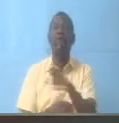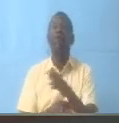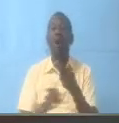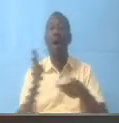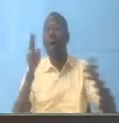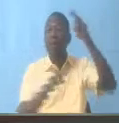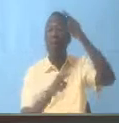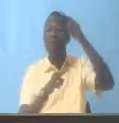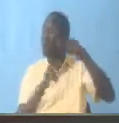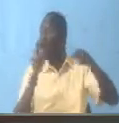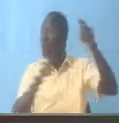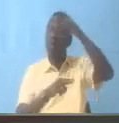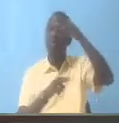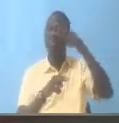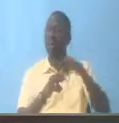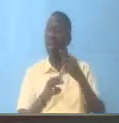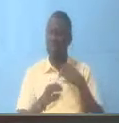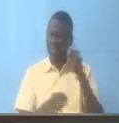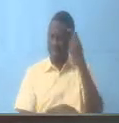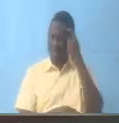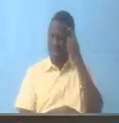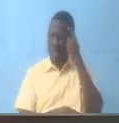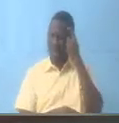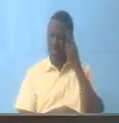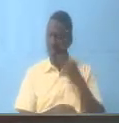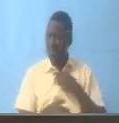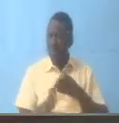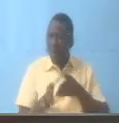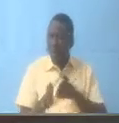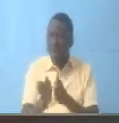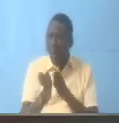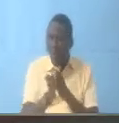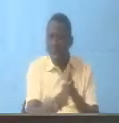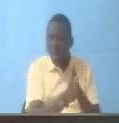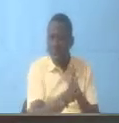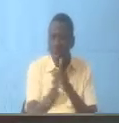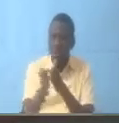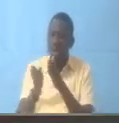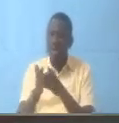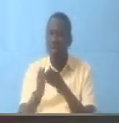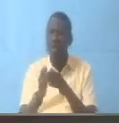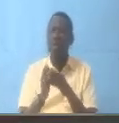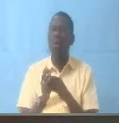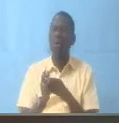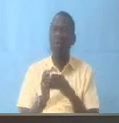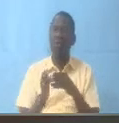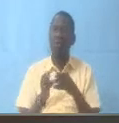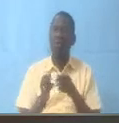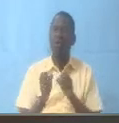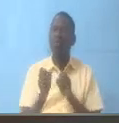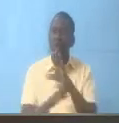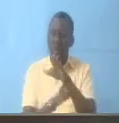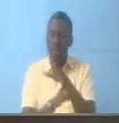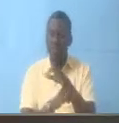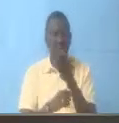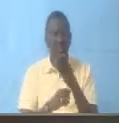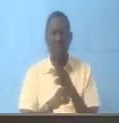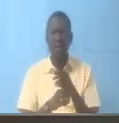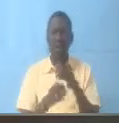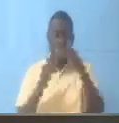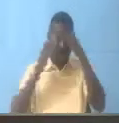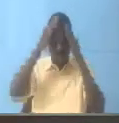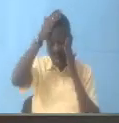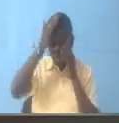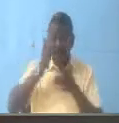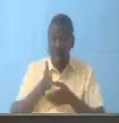chain of command, and I think there were certain either platoons or commanders also who were there on